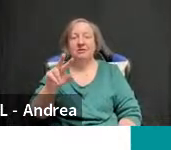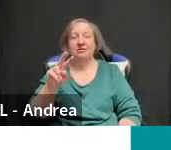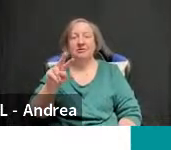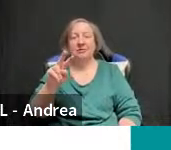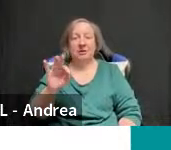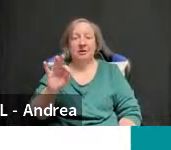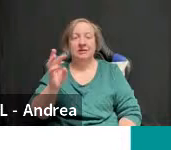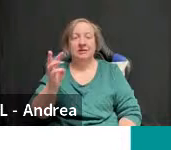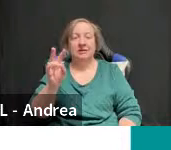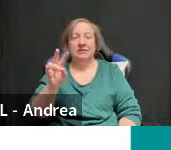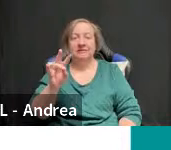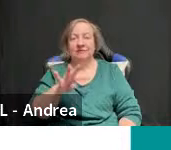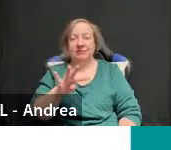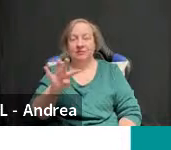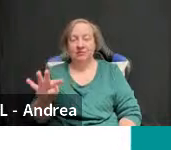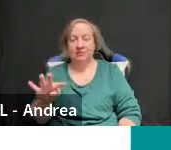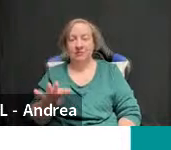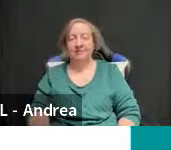360-329-6744.